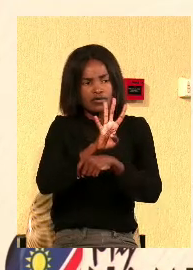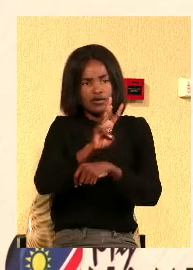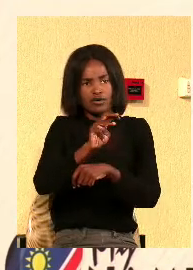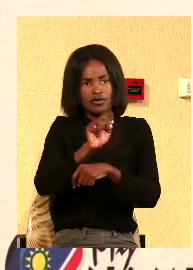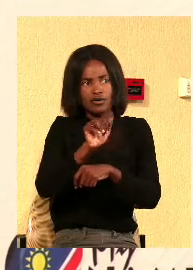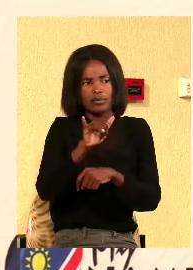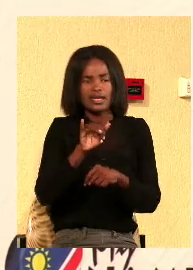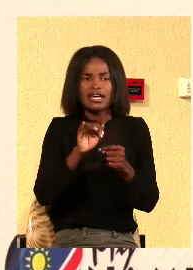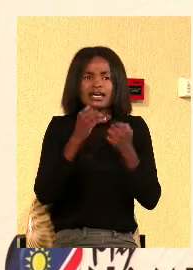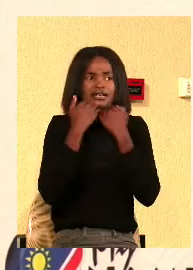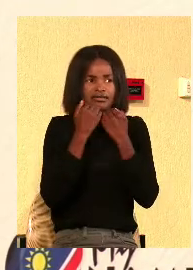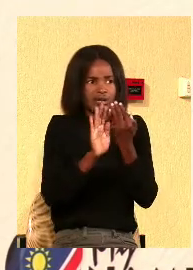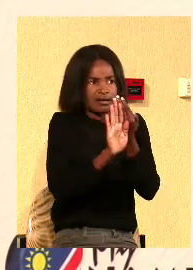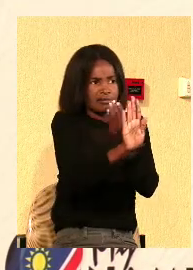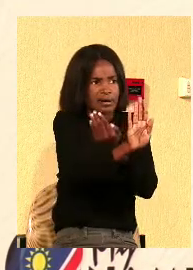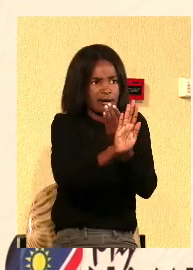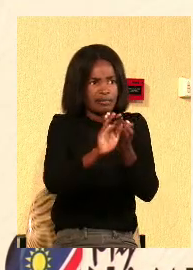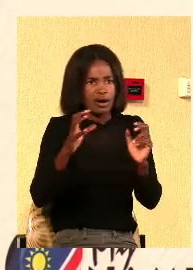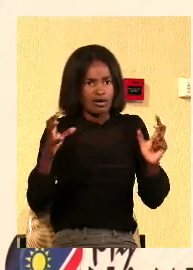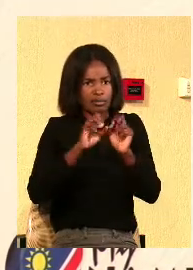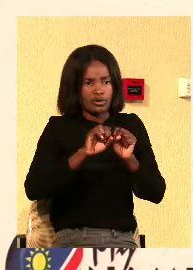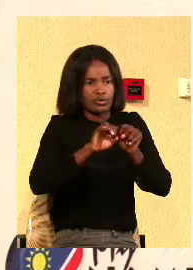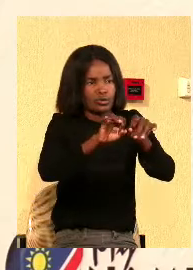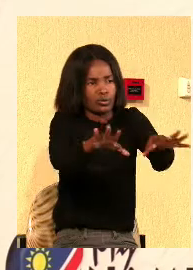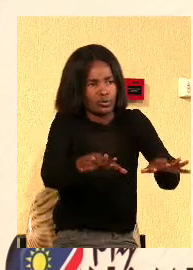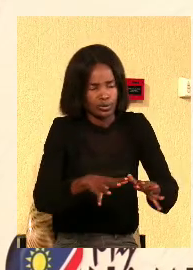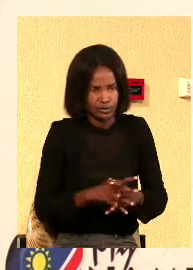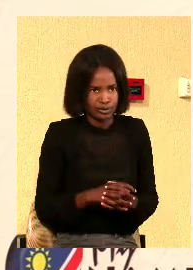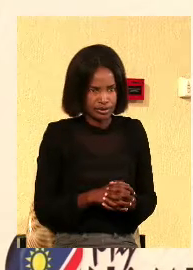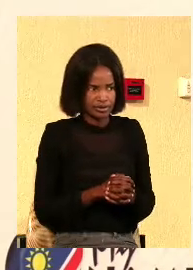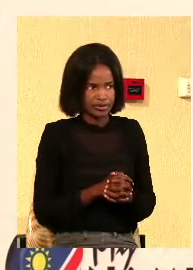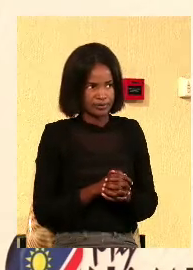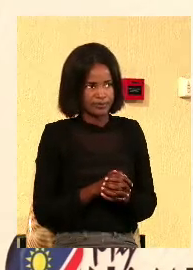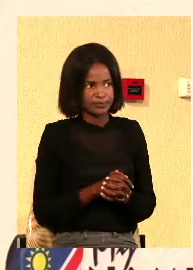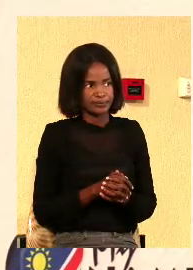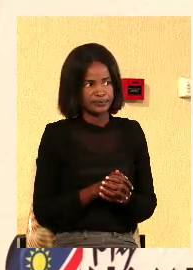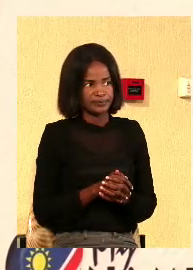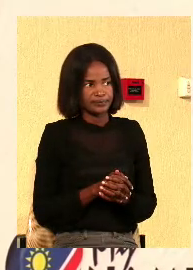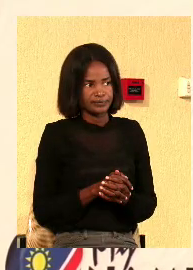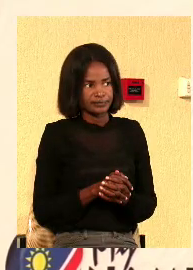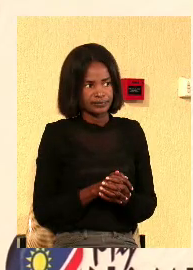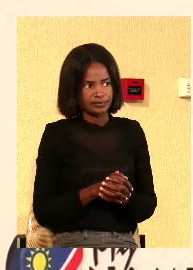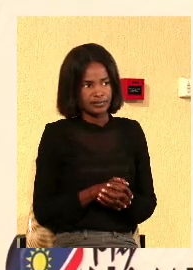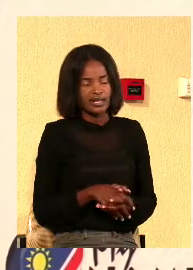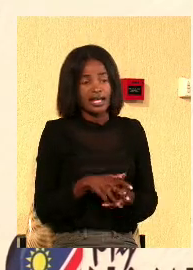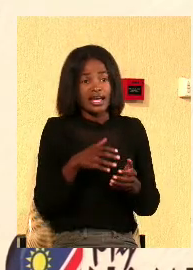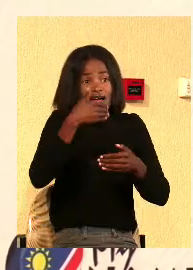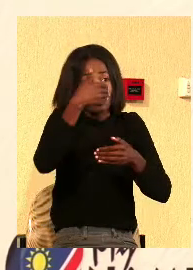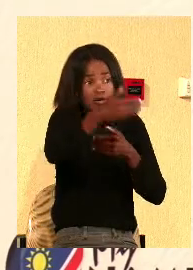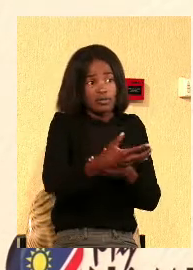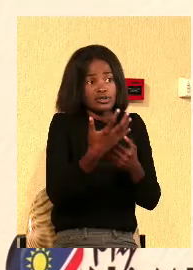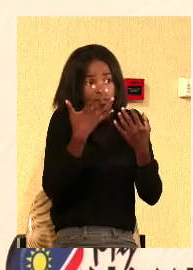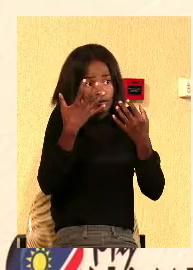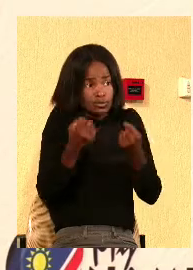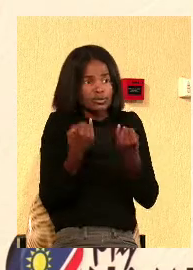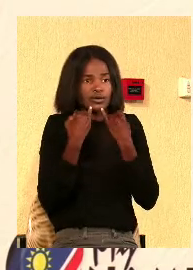it didn't happen yet. But of course, in case we will have evidence that